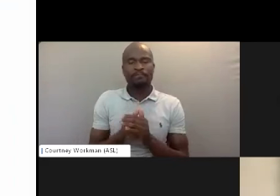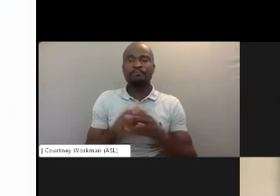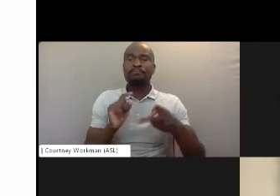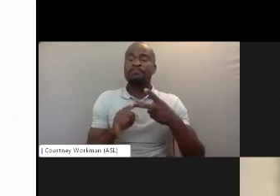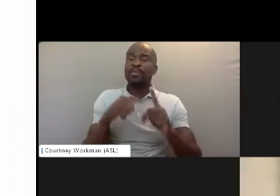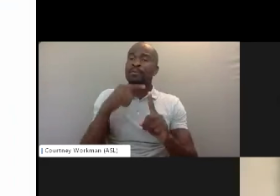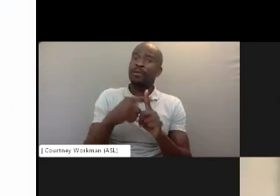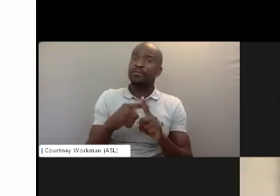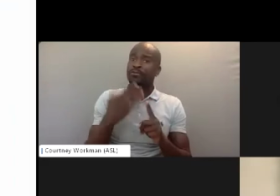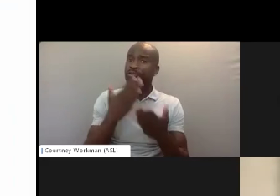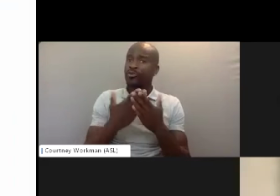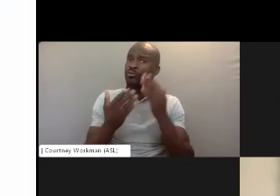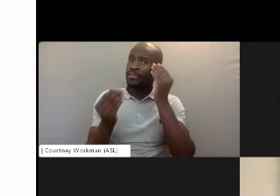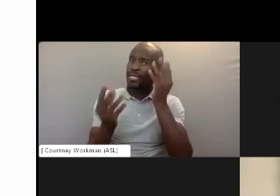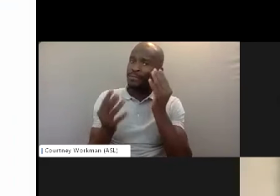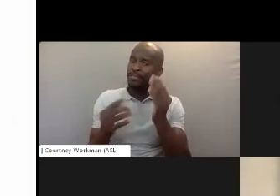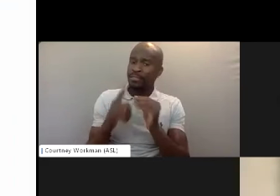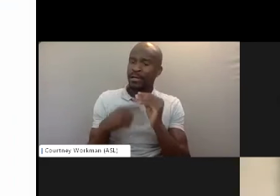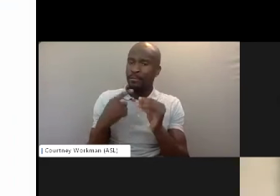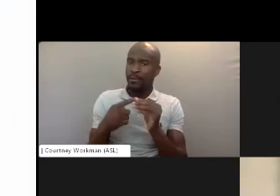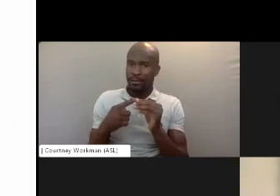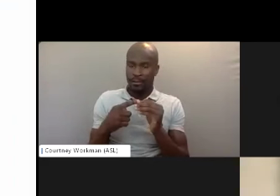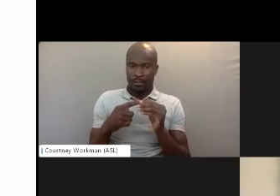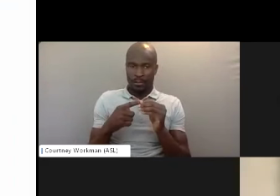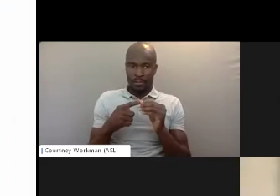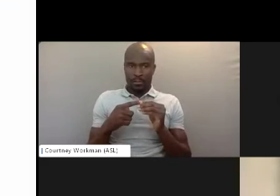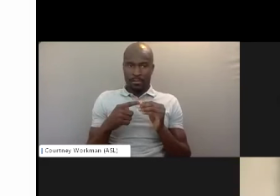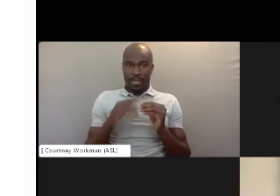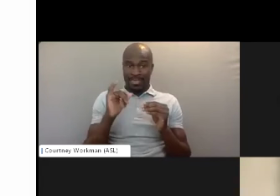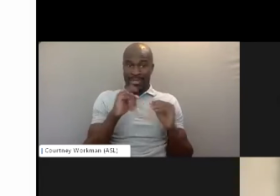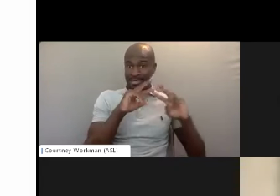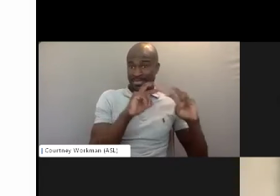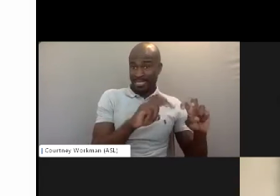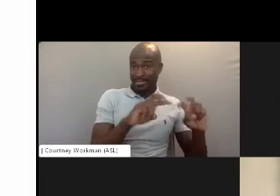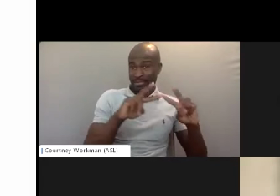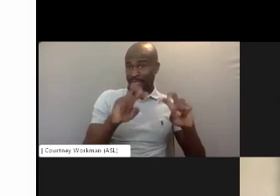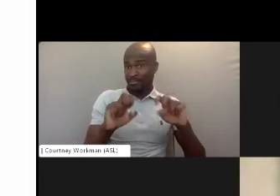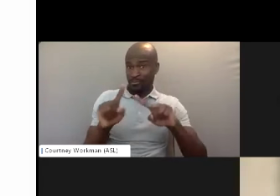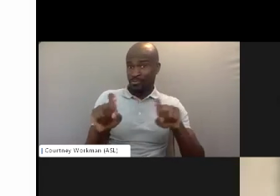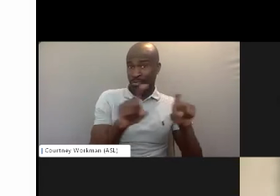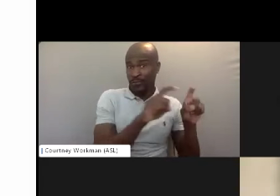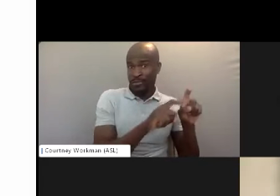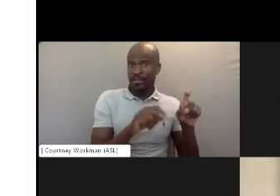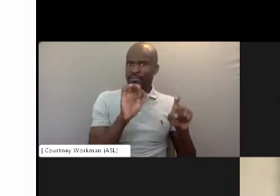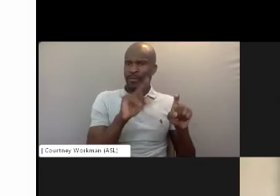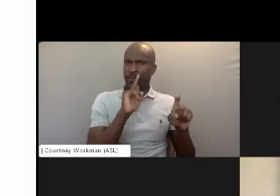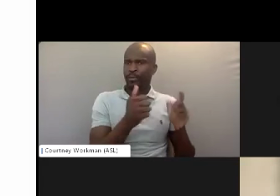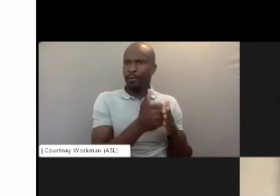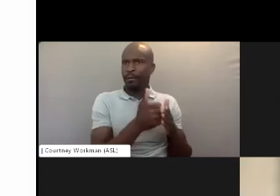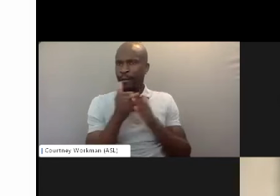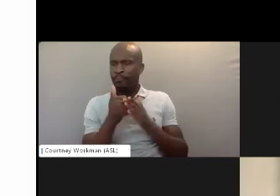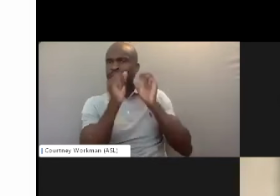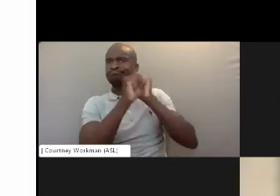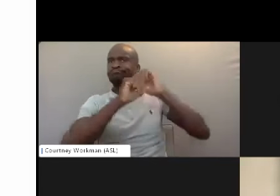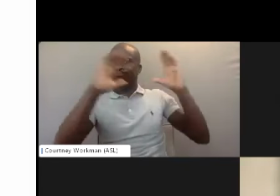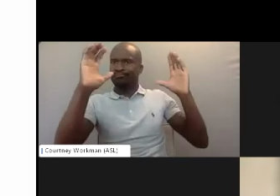share about the behavioral health impact and how much you were informed by these assessment surveys, which I just think is great. So we know that there are higher rates of PTSD